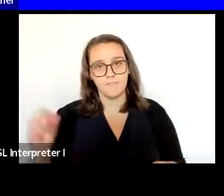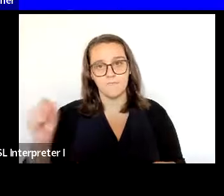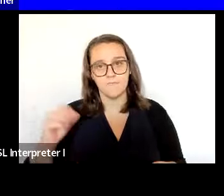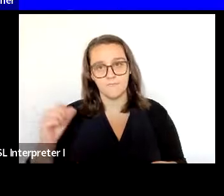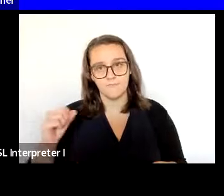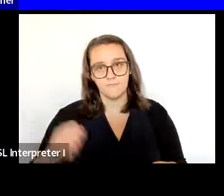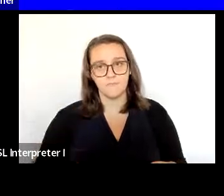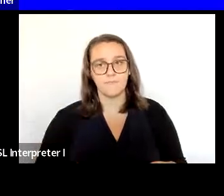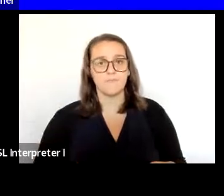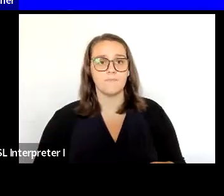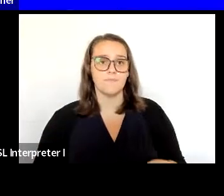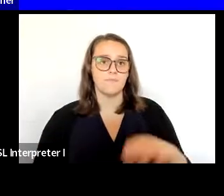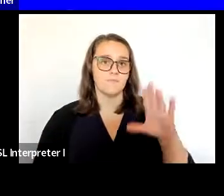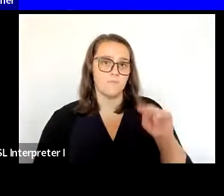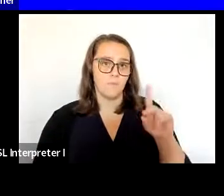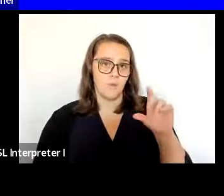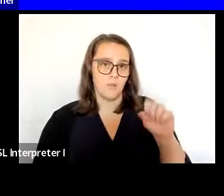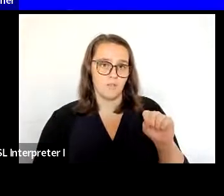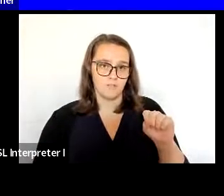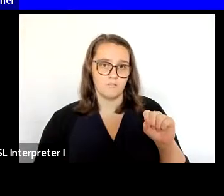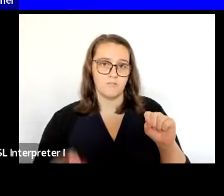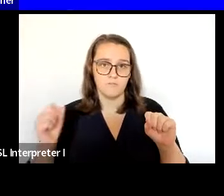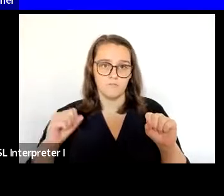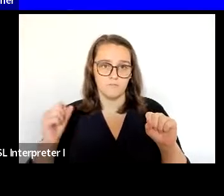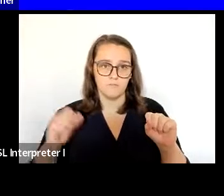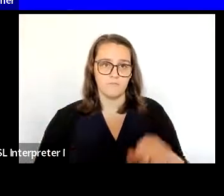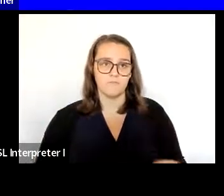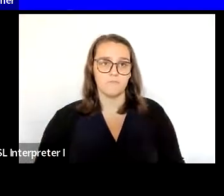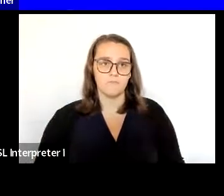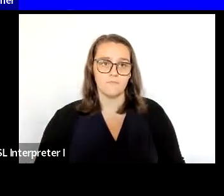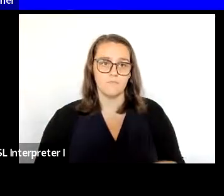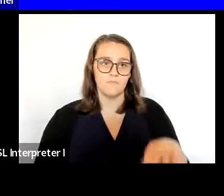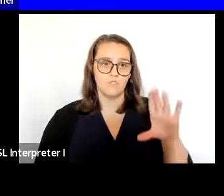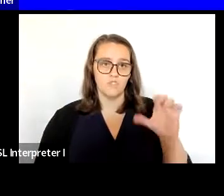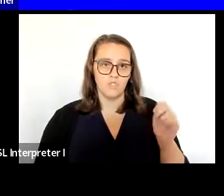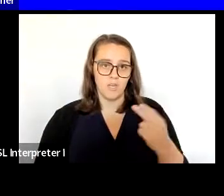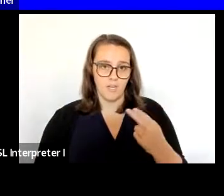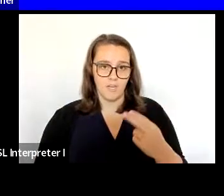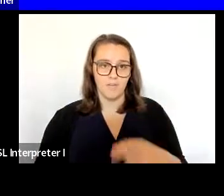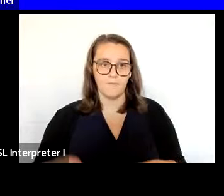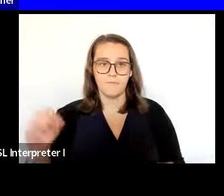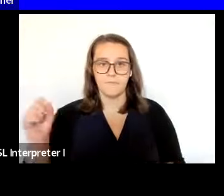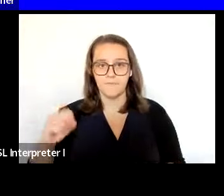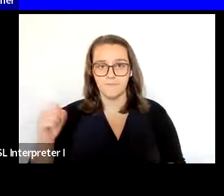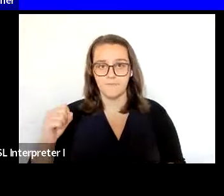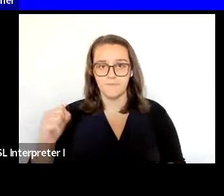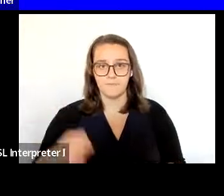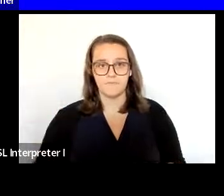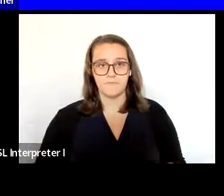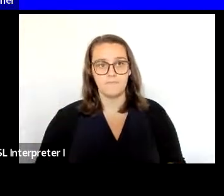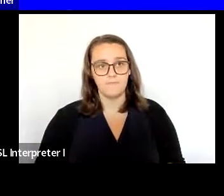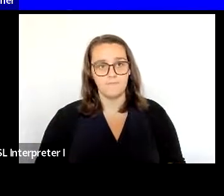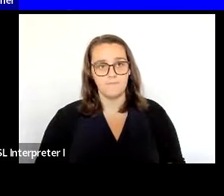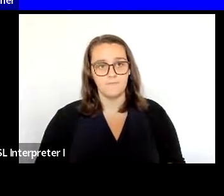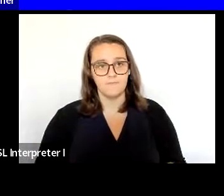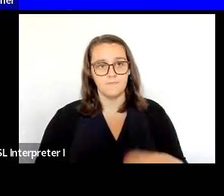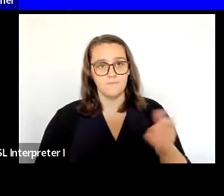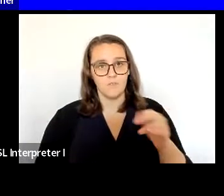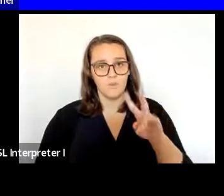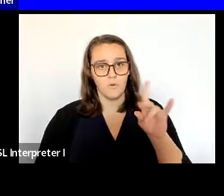Allen votes yes. Councilmember Bonds. Yes. Councilmember Bonds votes yes. Councilmember Che. Yes. Councilmember Che votes yes. Councilmember